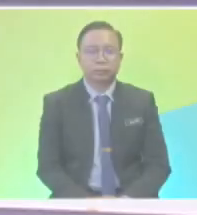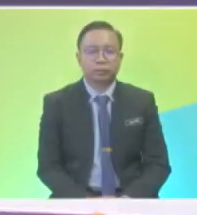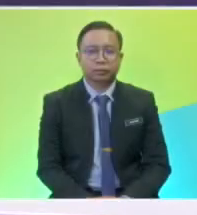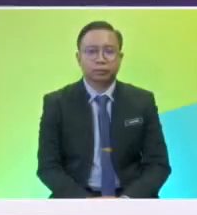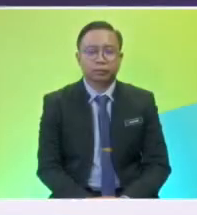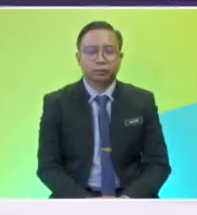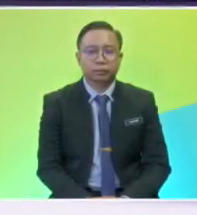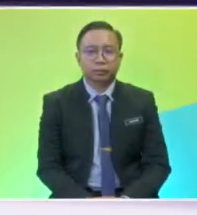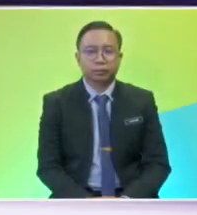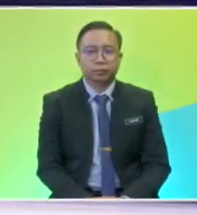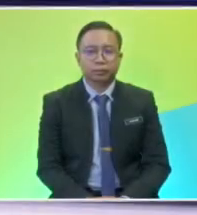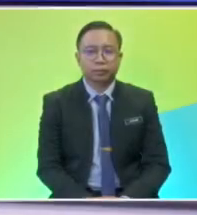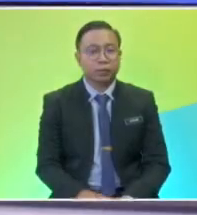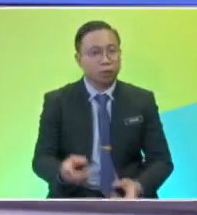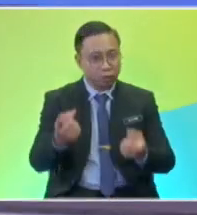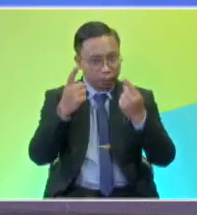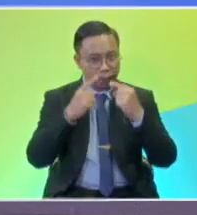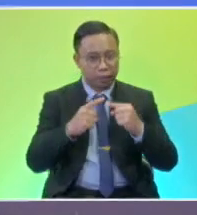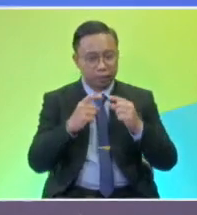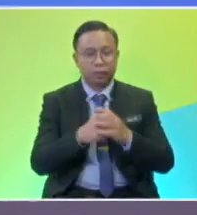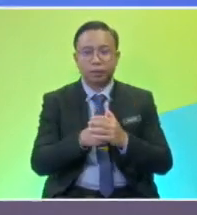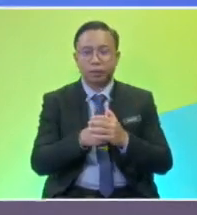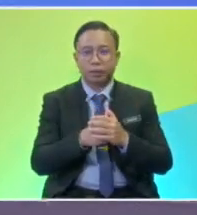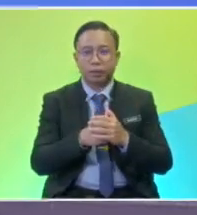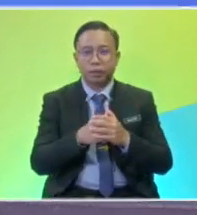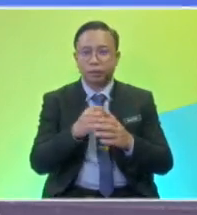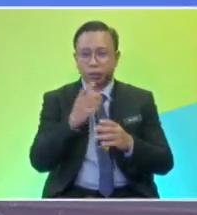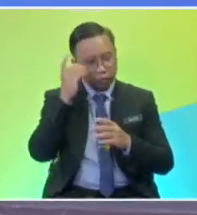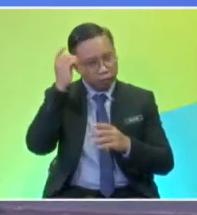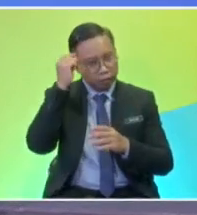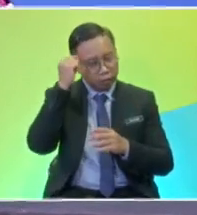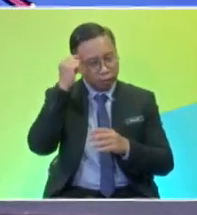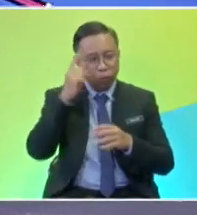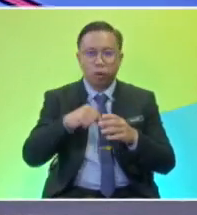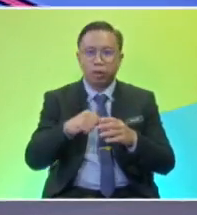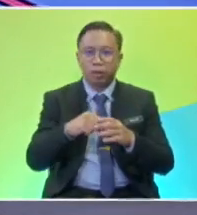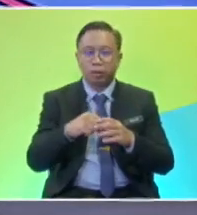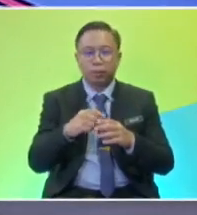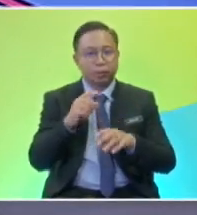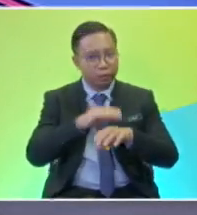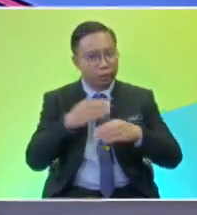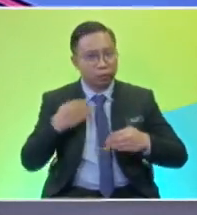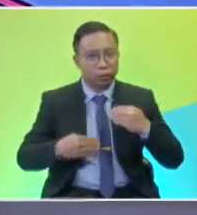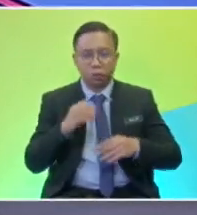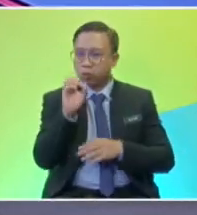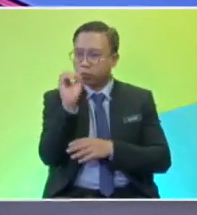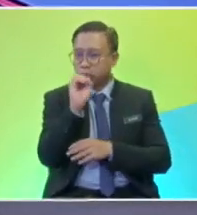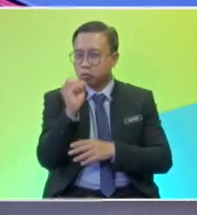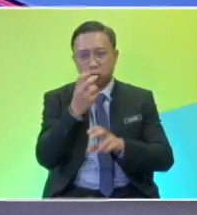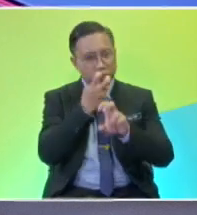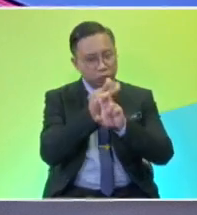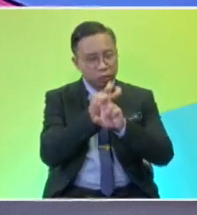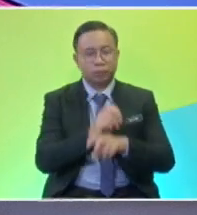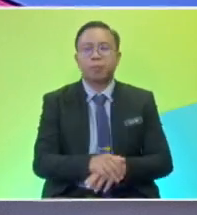KPM. We are back. And did you think about what will happen to our body if there is no skeleton?